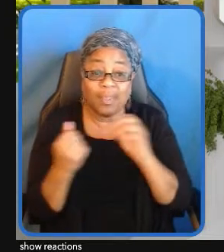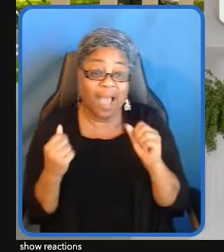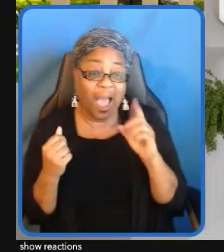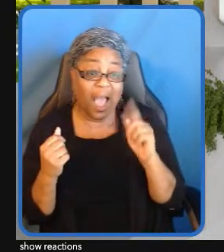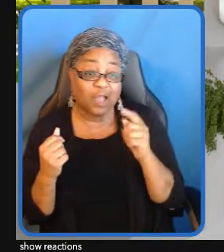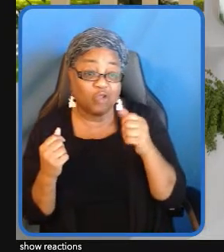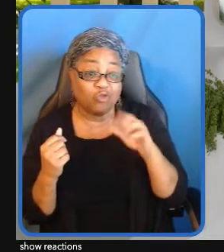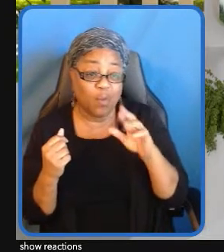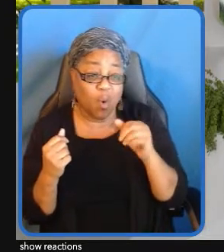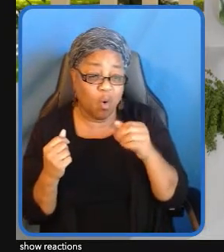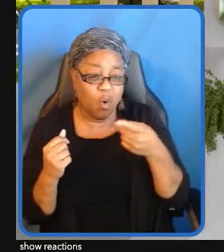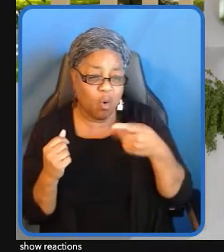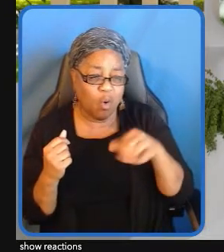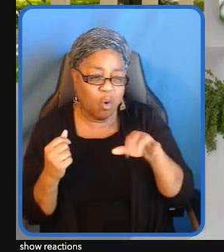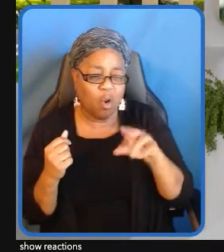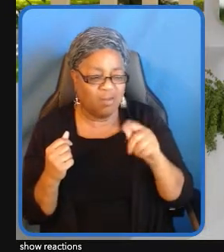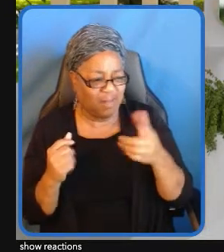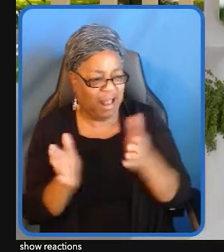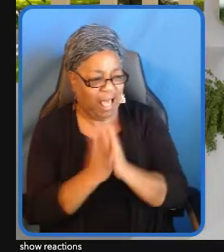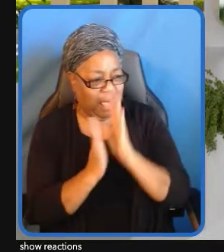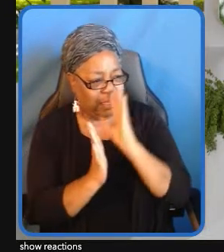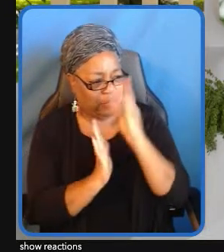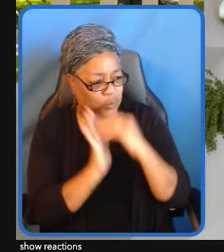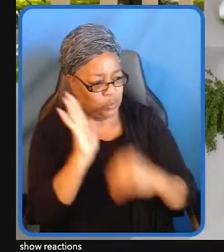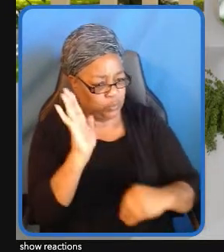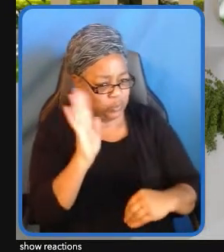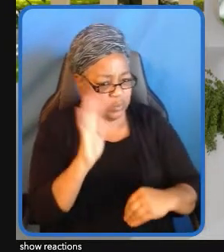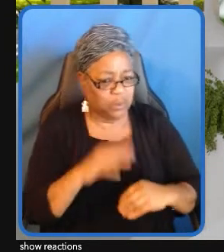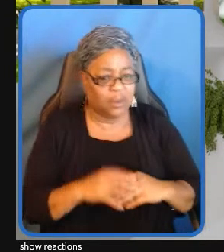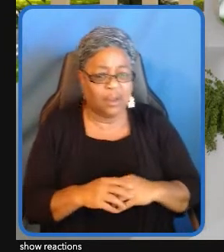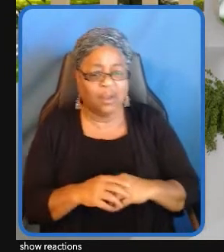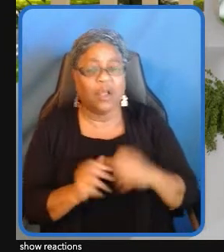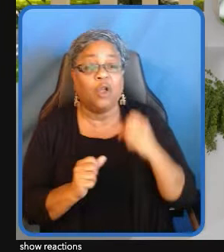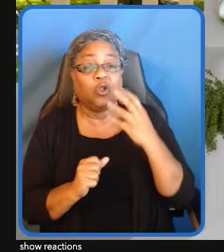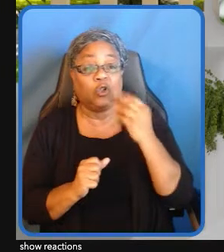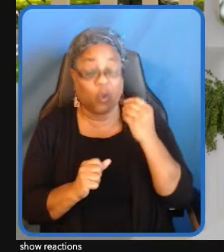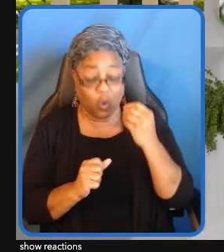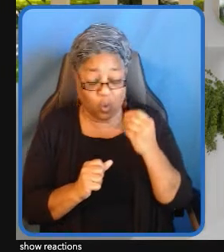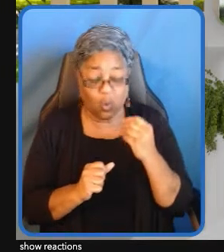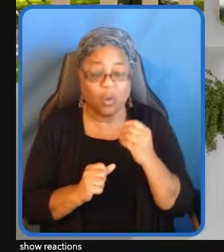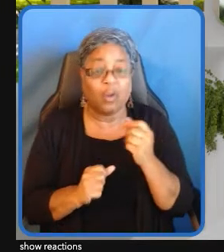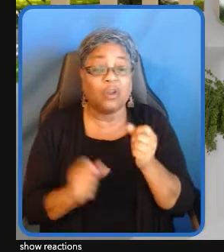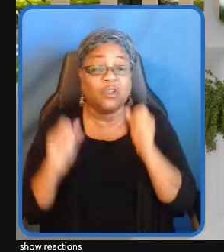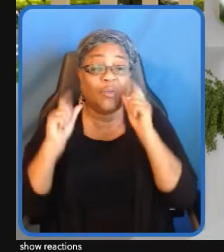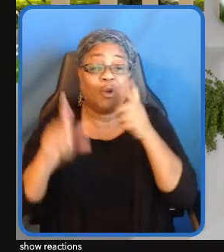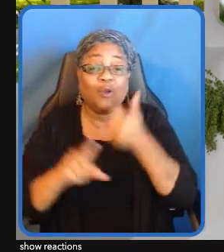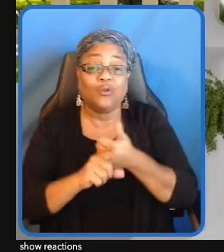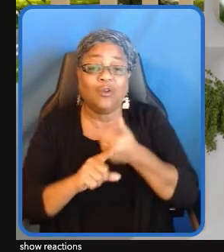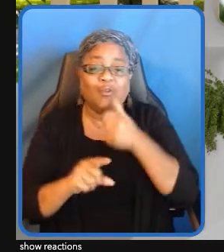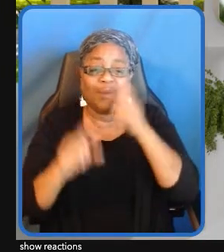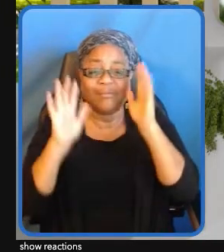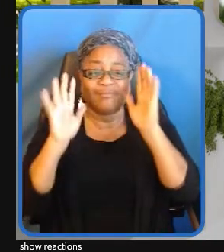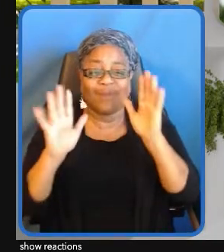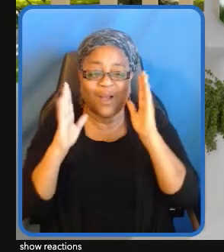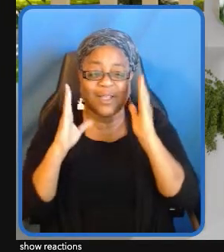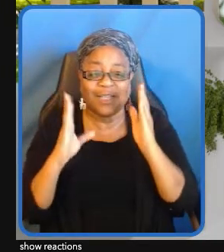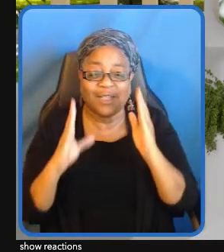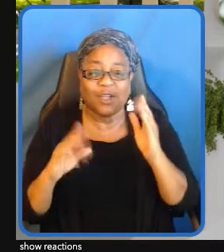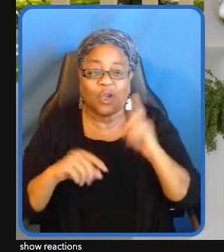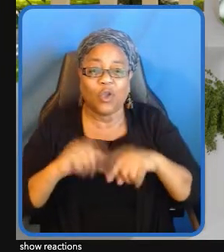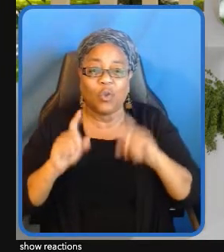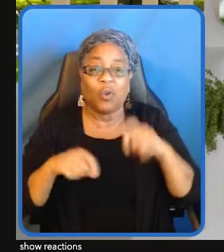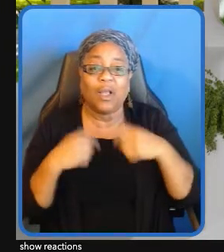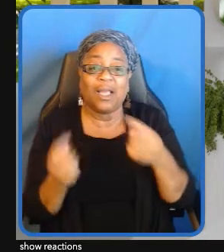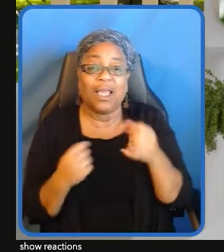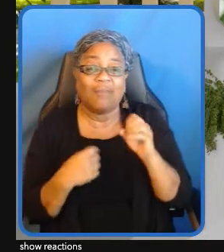mission can only succeed if we're all going to step up together, right? So surprise yourself with the extraordinary attention you're about to give an online event, because